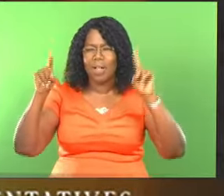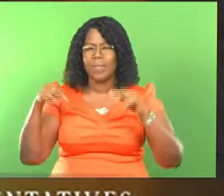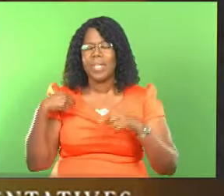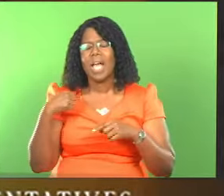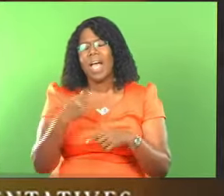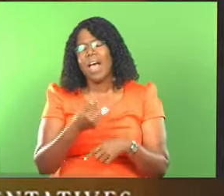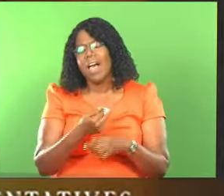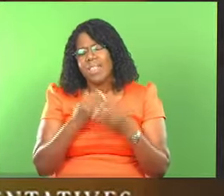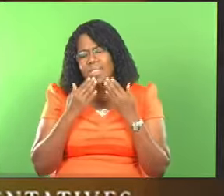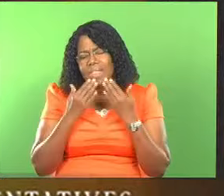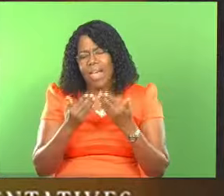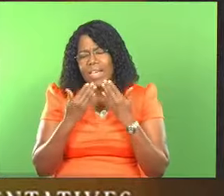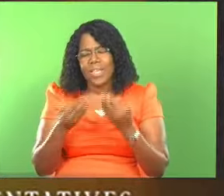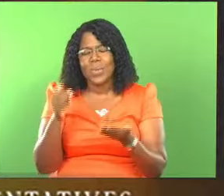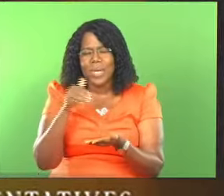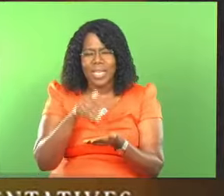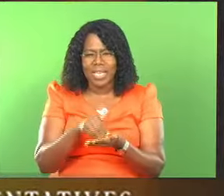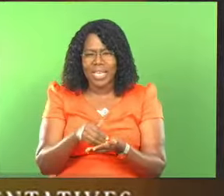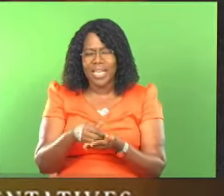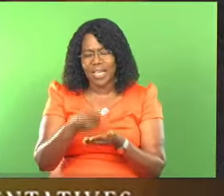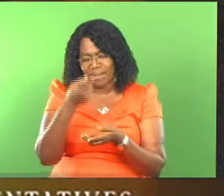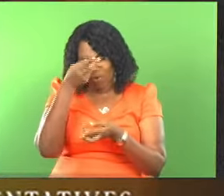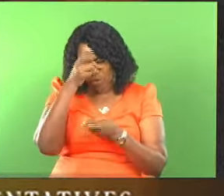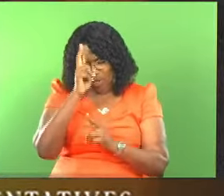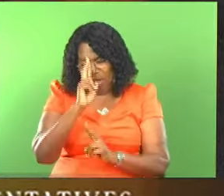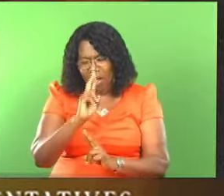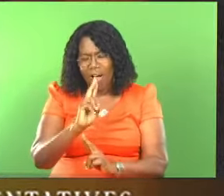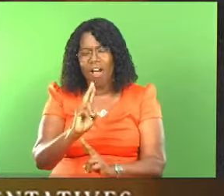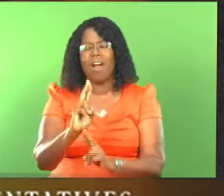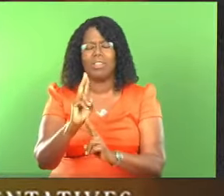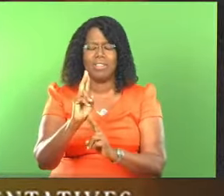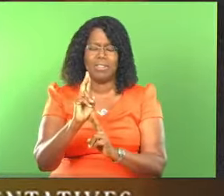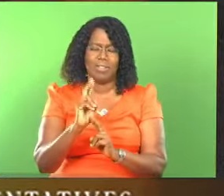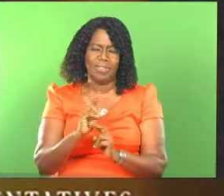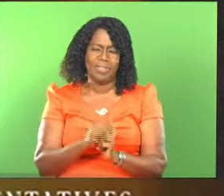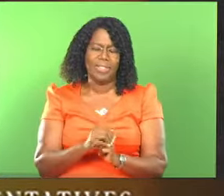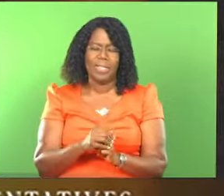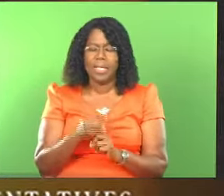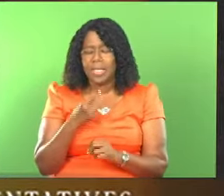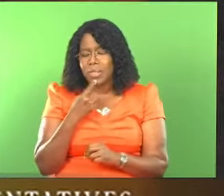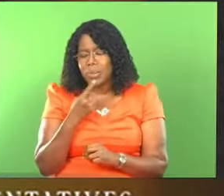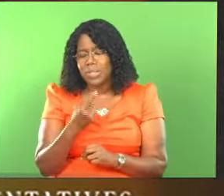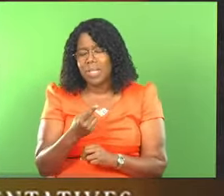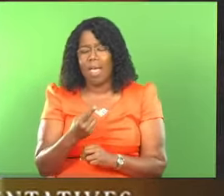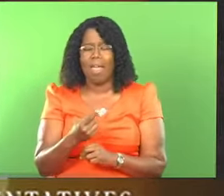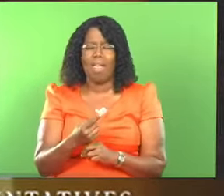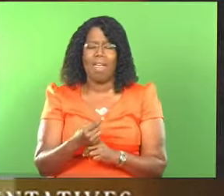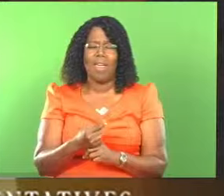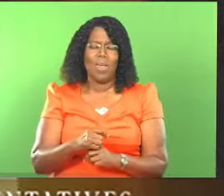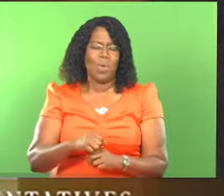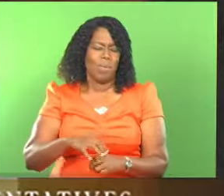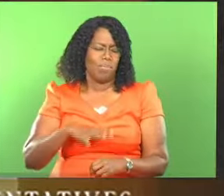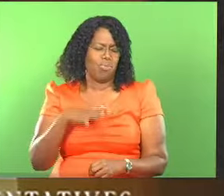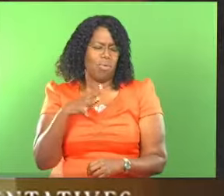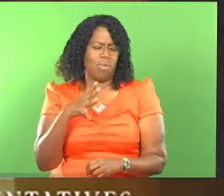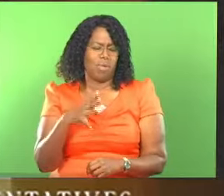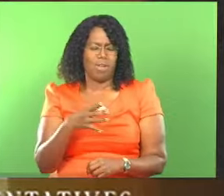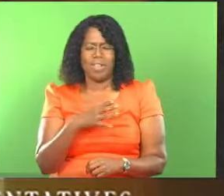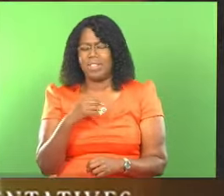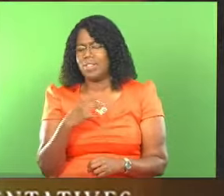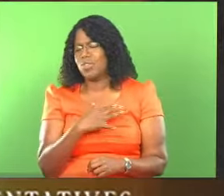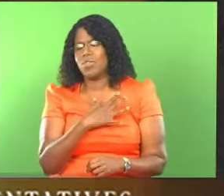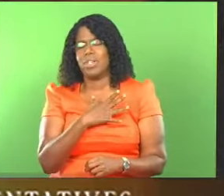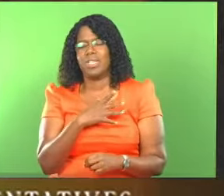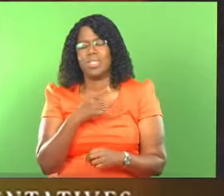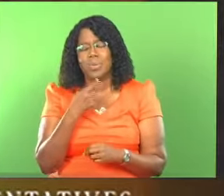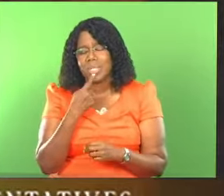this honor. As you say here, with grace and pride,